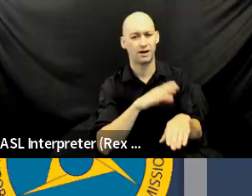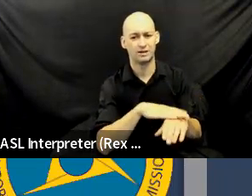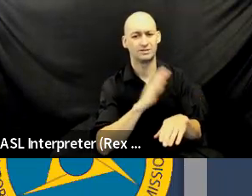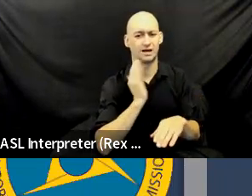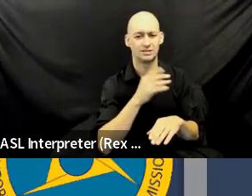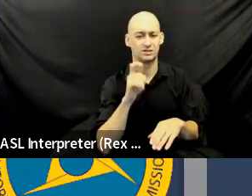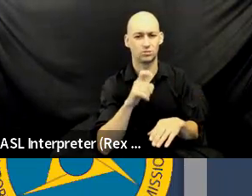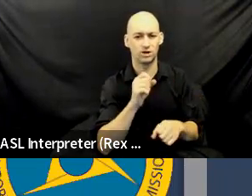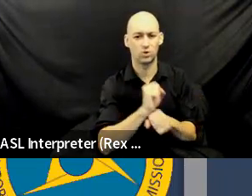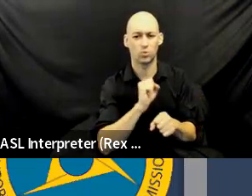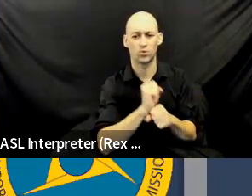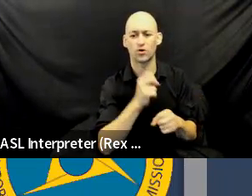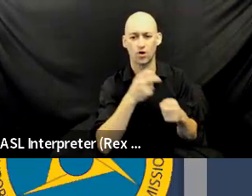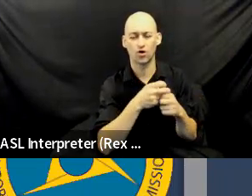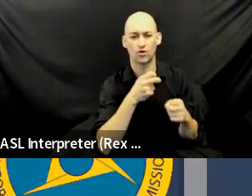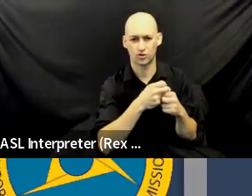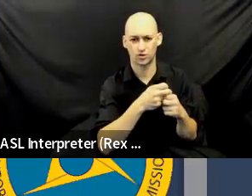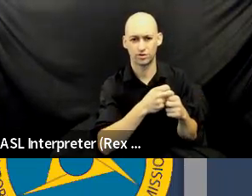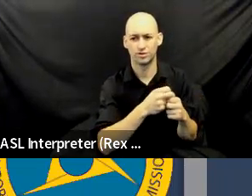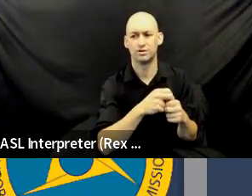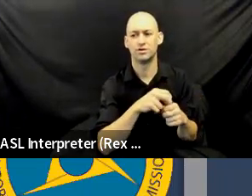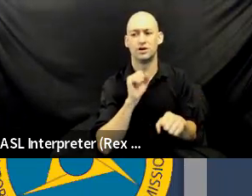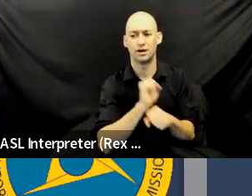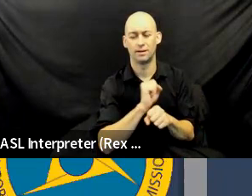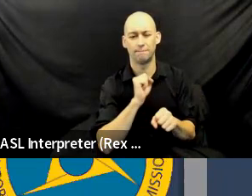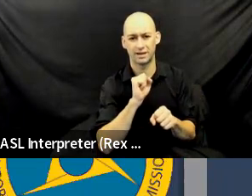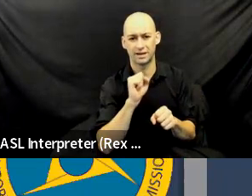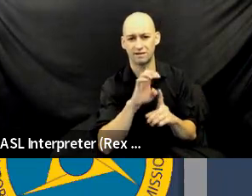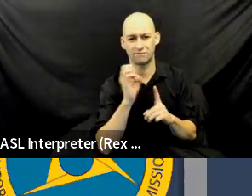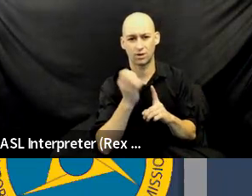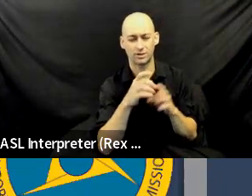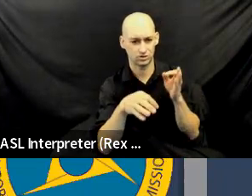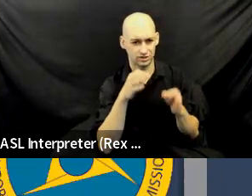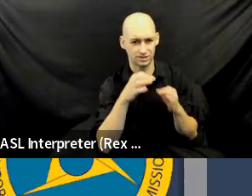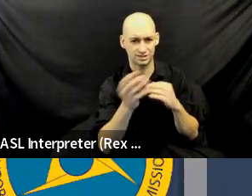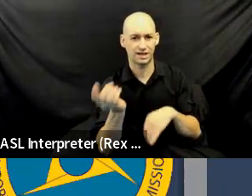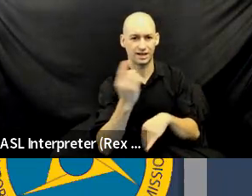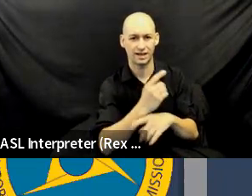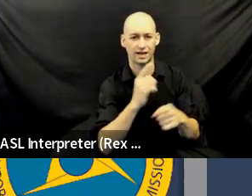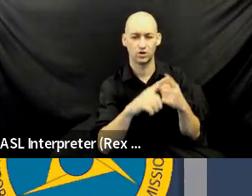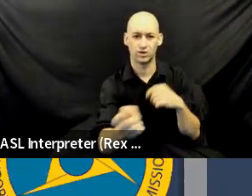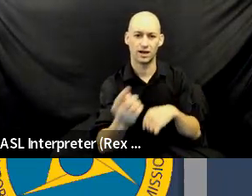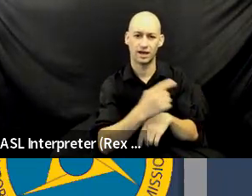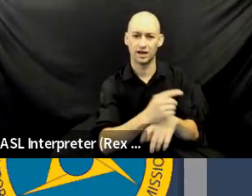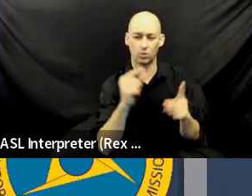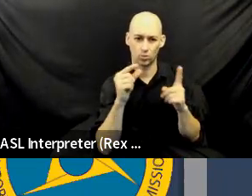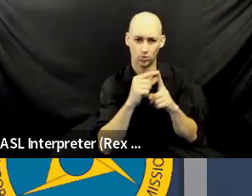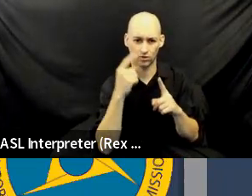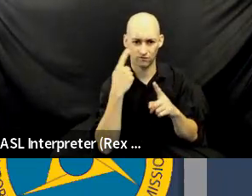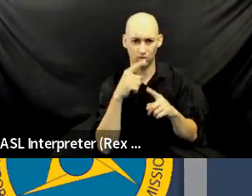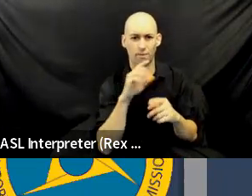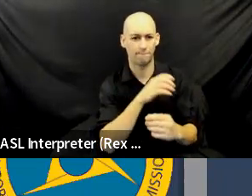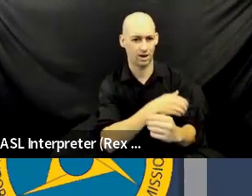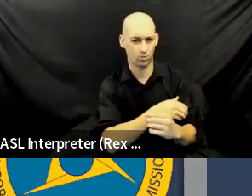work harder and make it environmental justice a day-to-day word for power